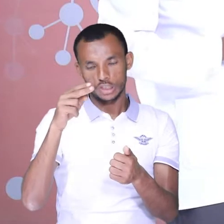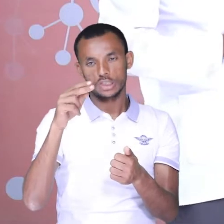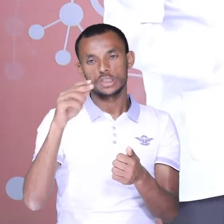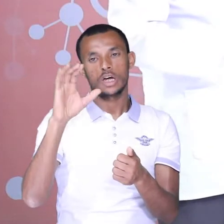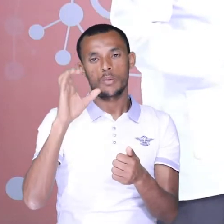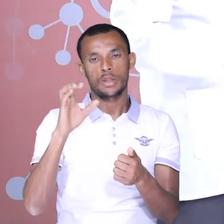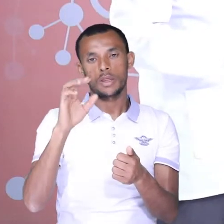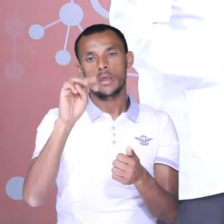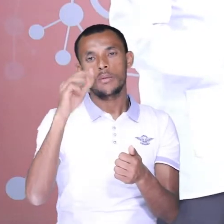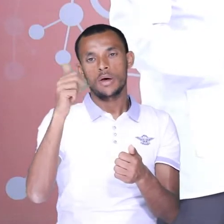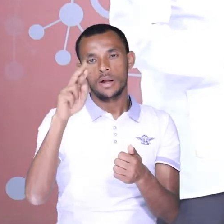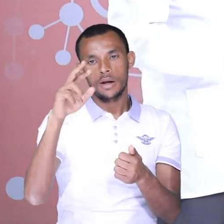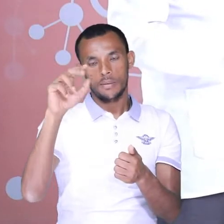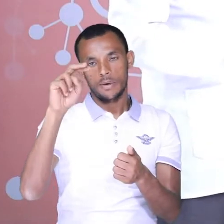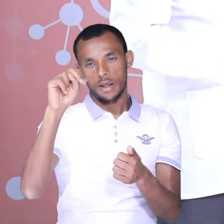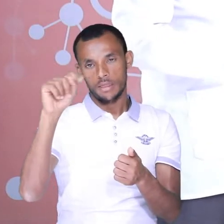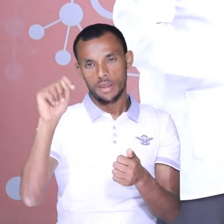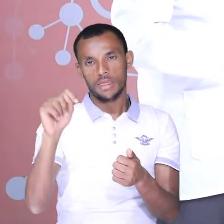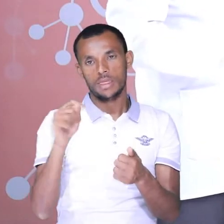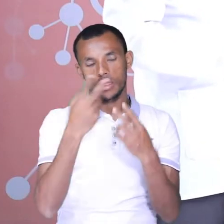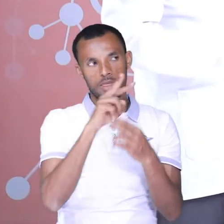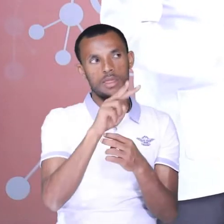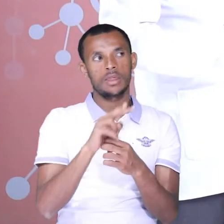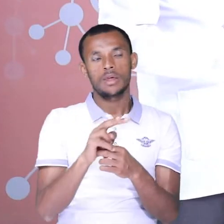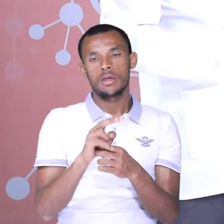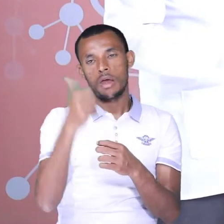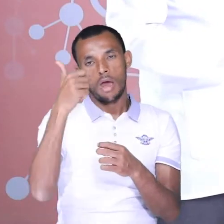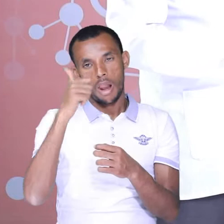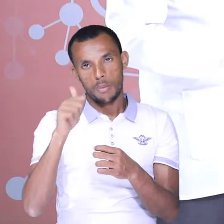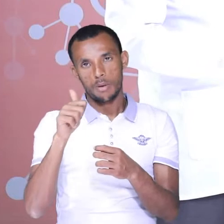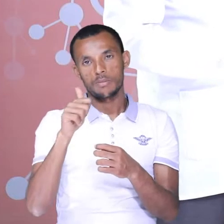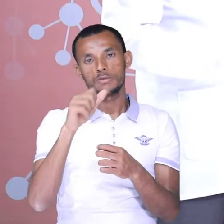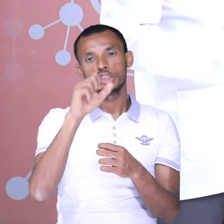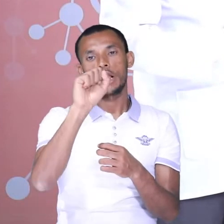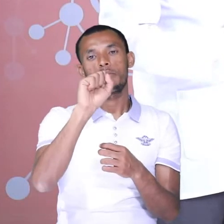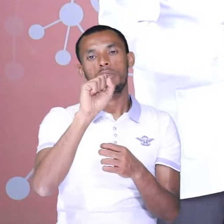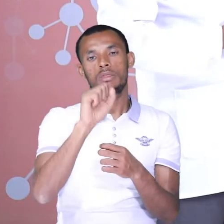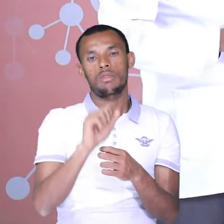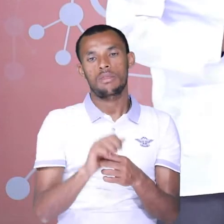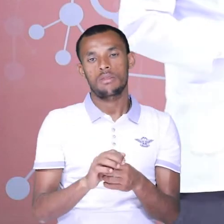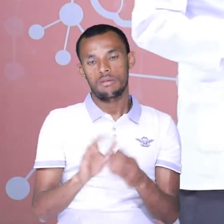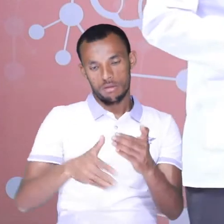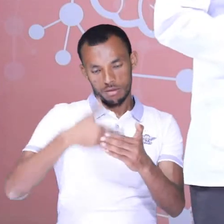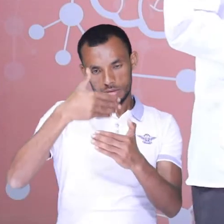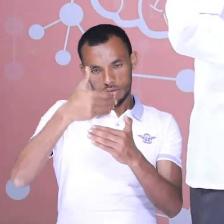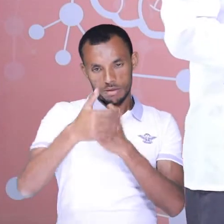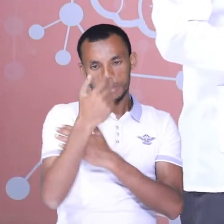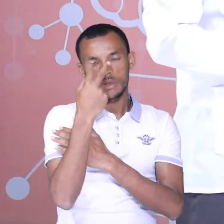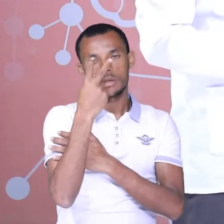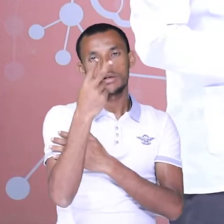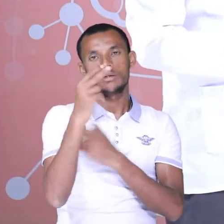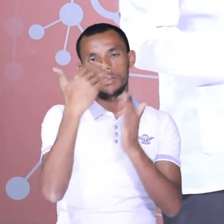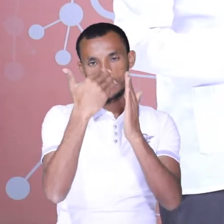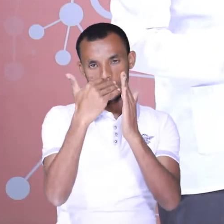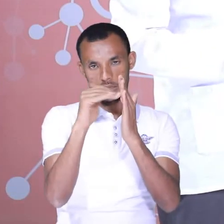barium nitrate, sodium hydrogen phosphate, aluminum sulfate. Let's see